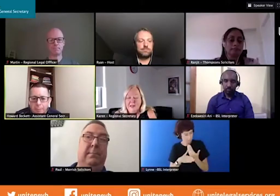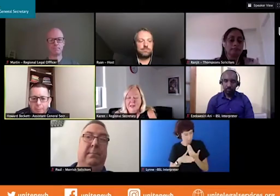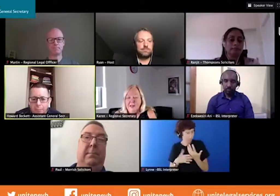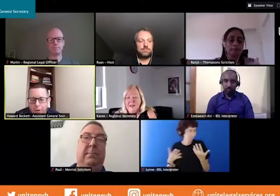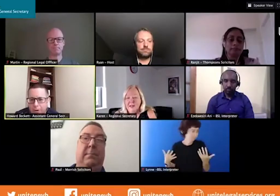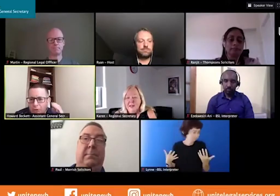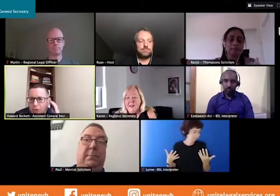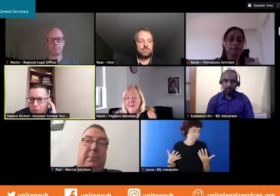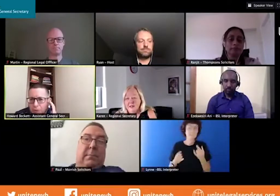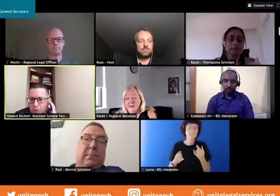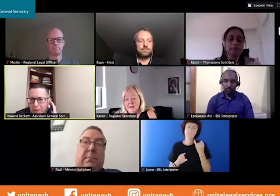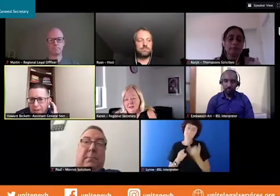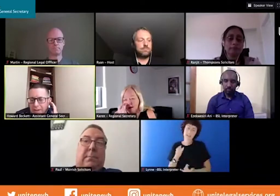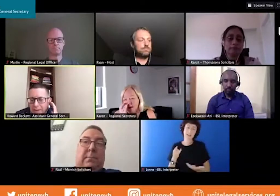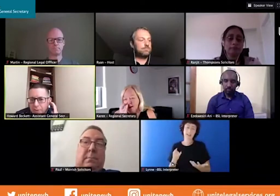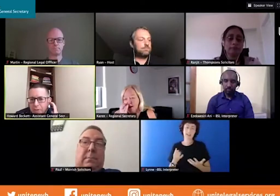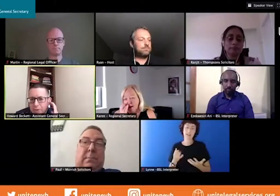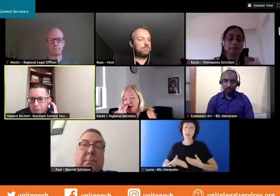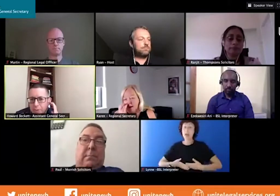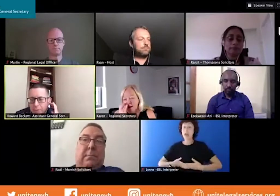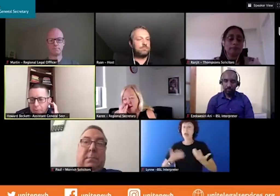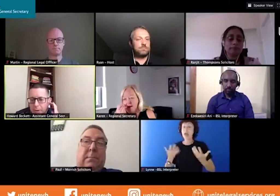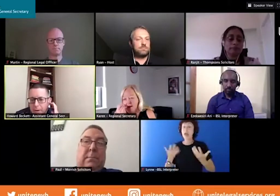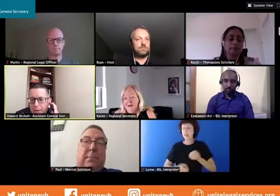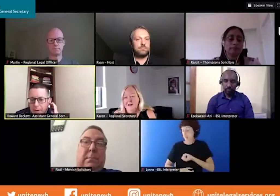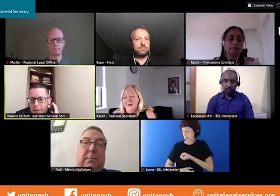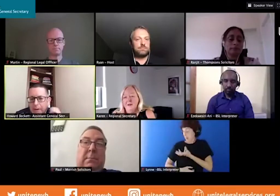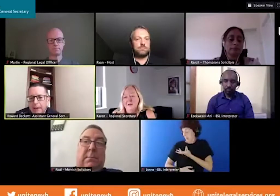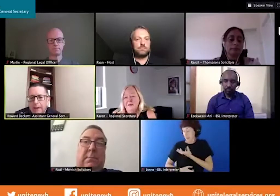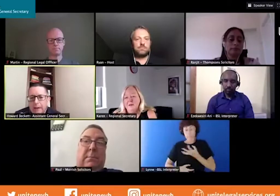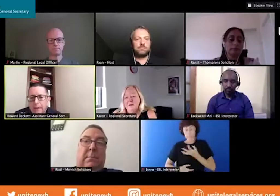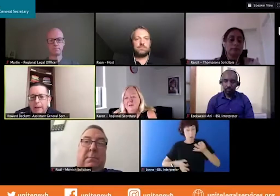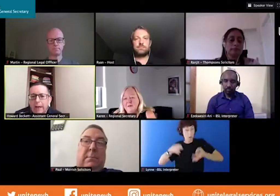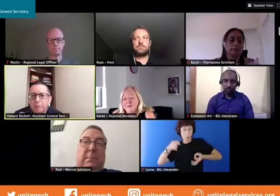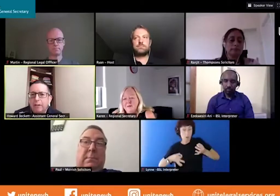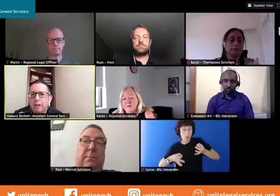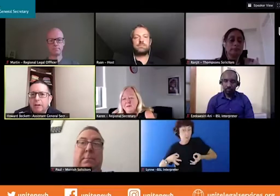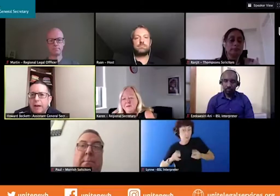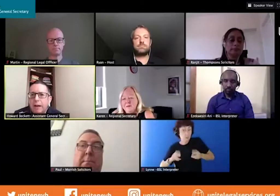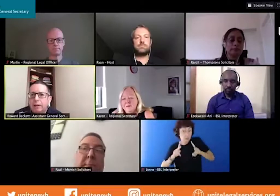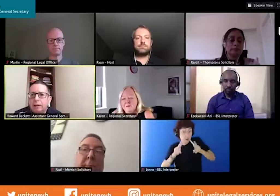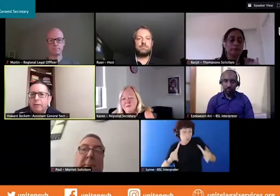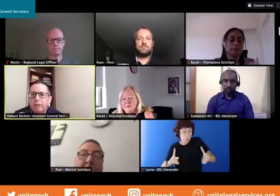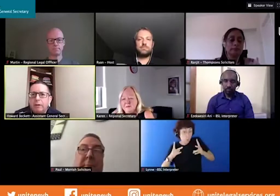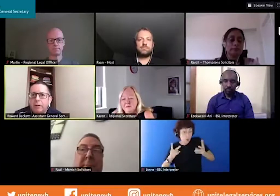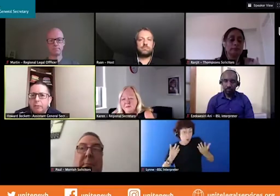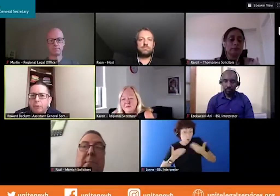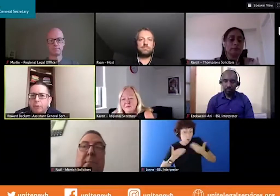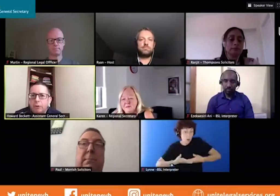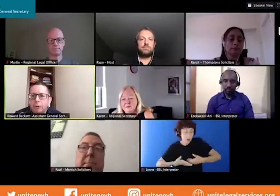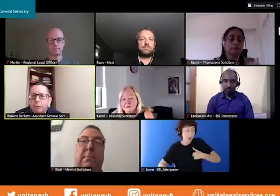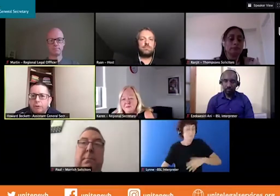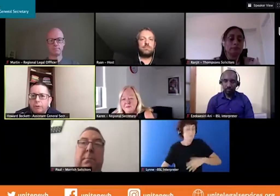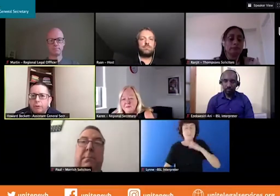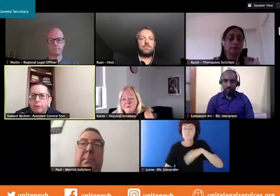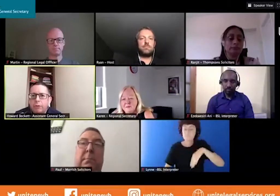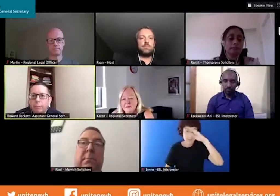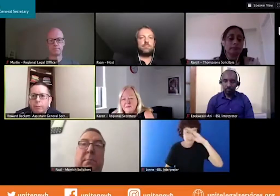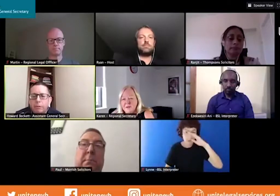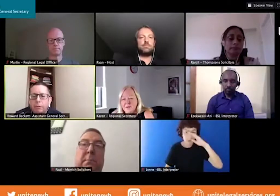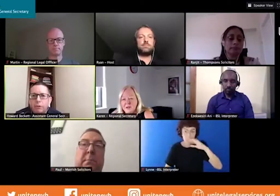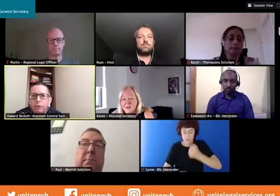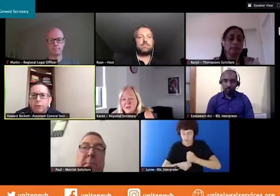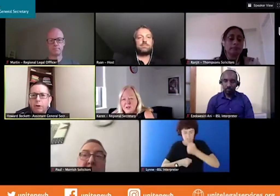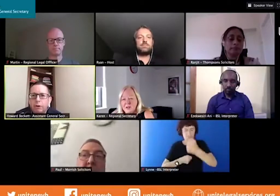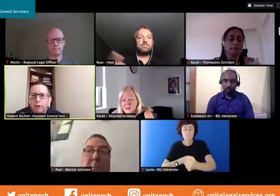watching tonight, I hope some of them may well be, I'm sick to the back teeth of hearing them refer to it as a furlough scheme. The Tories started off